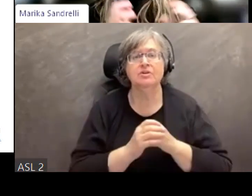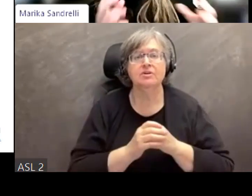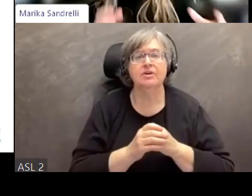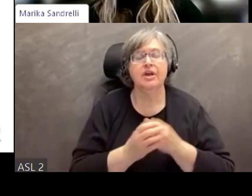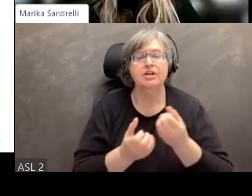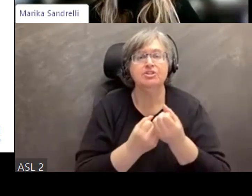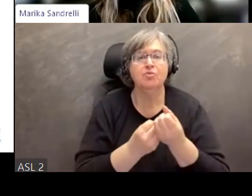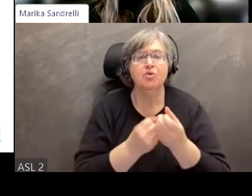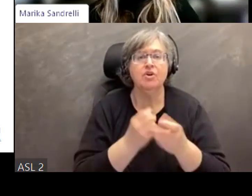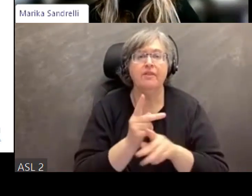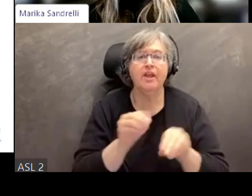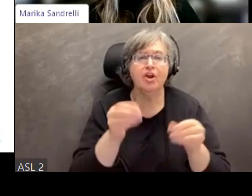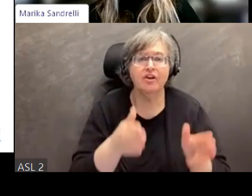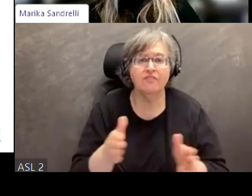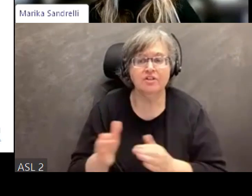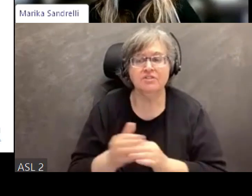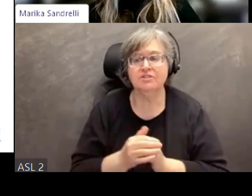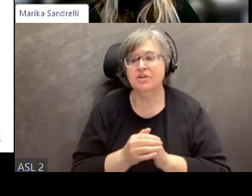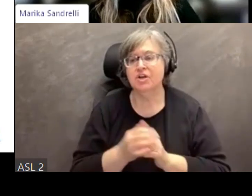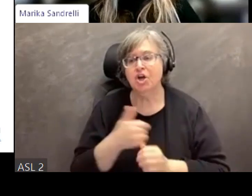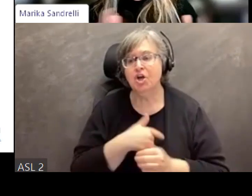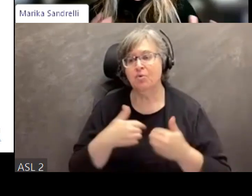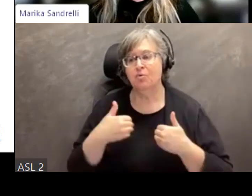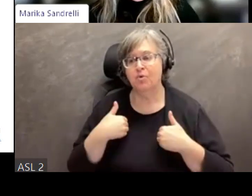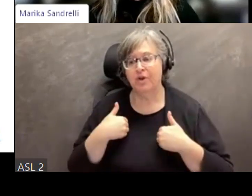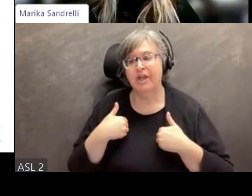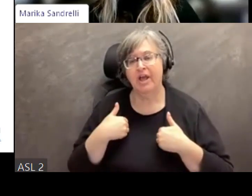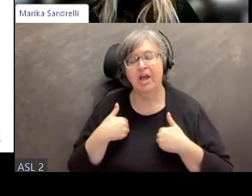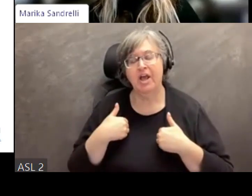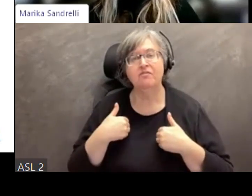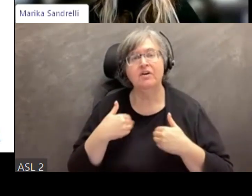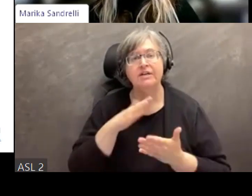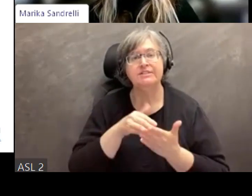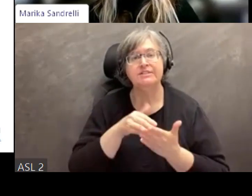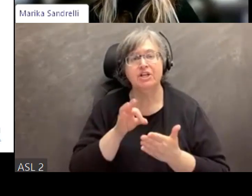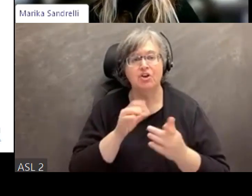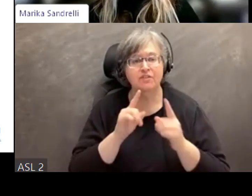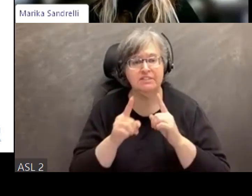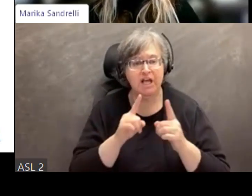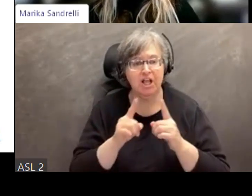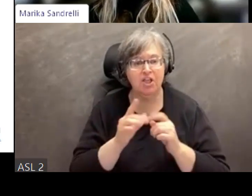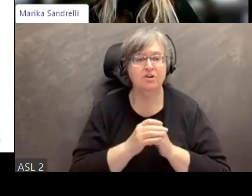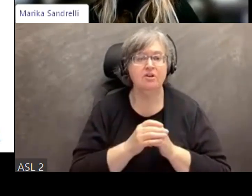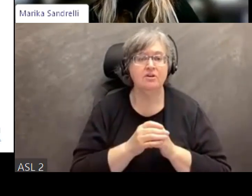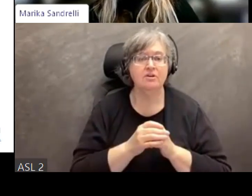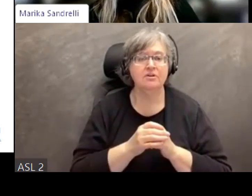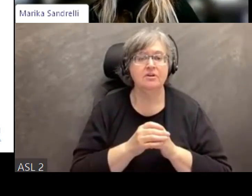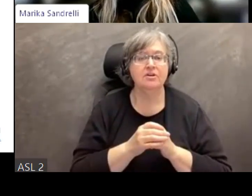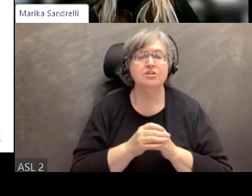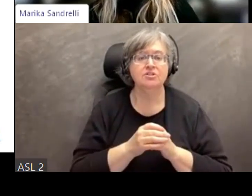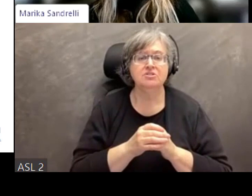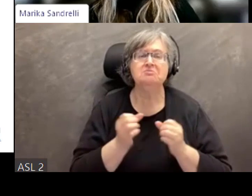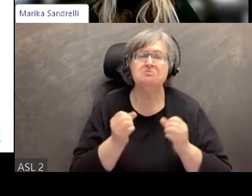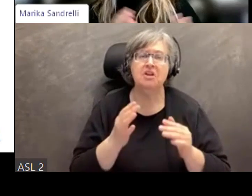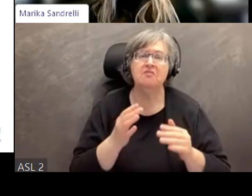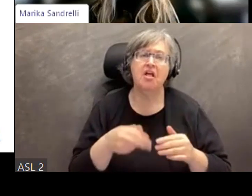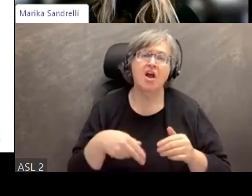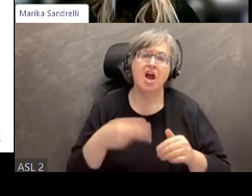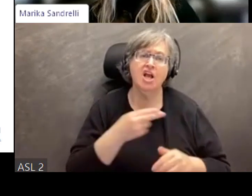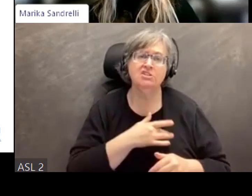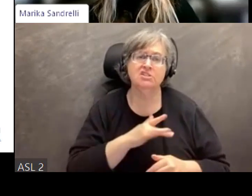and supporting caregivers. We have a center of dialogue that Bev's leading right now. So a lot of the more